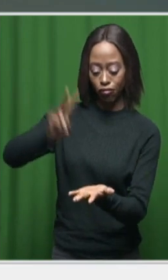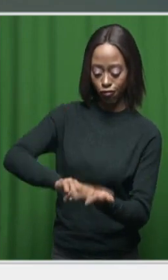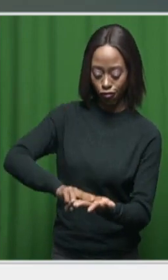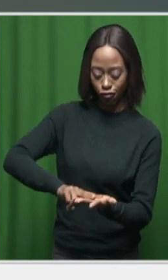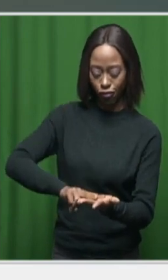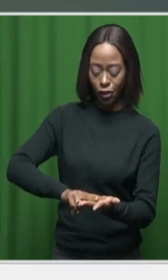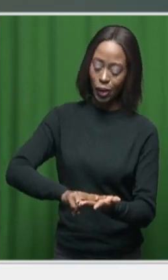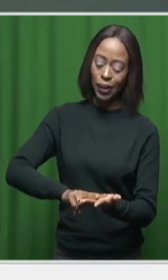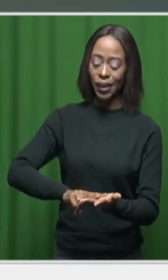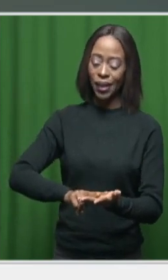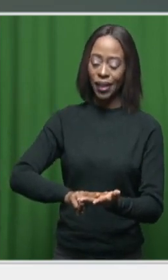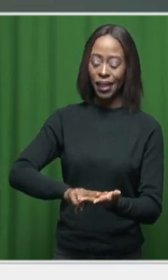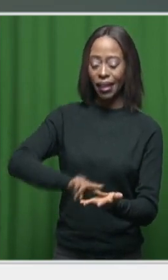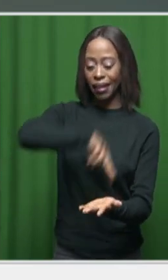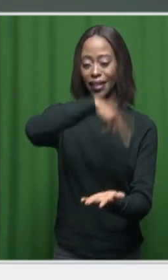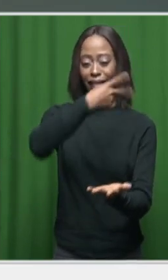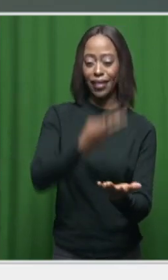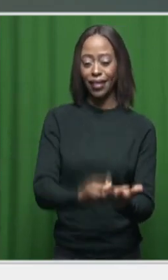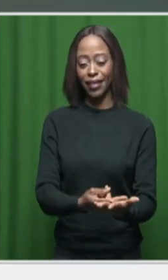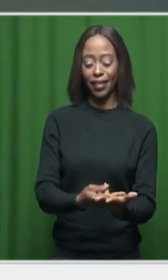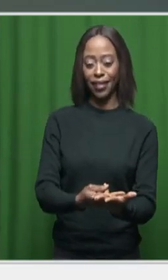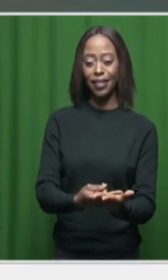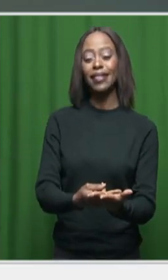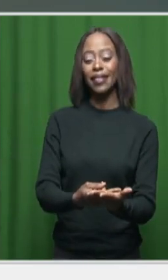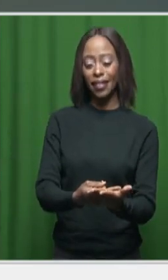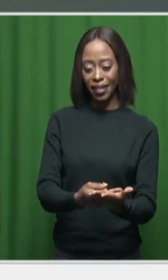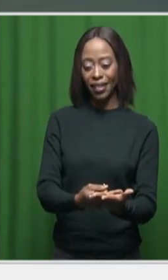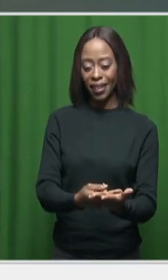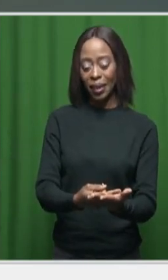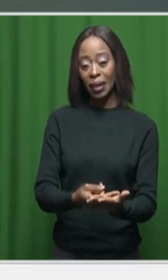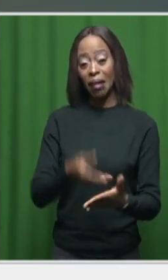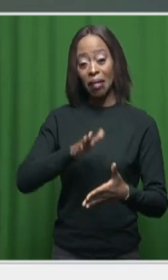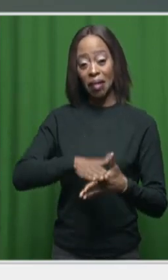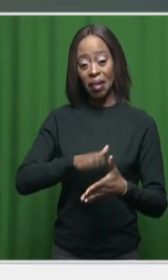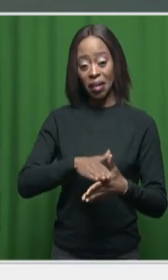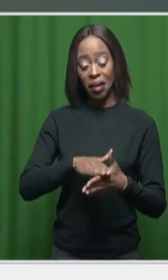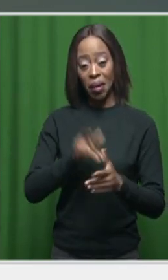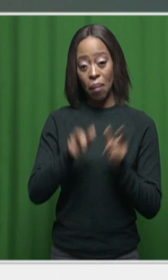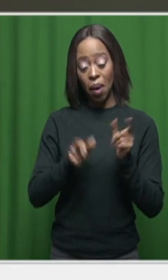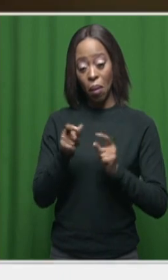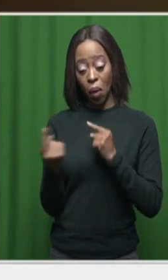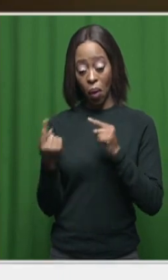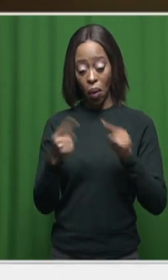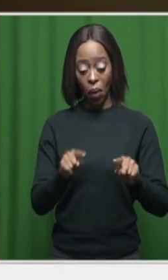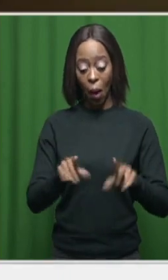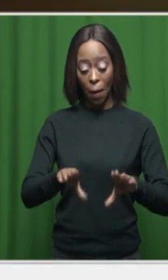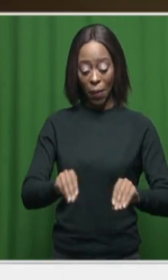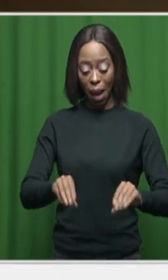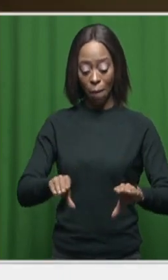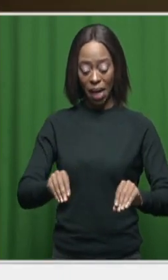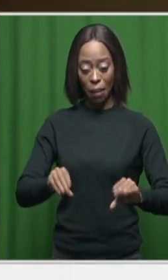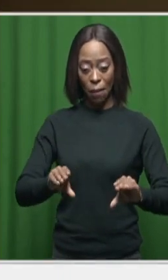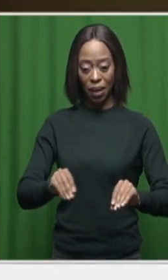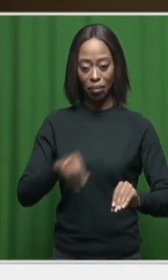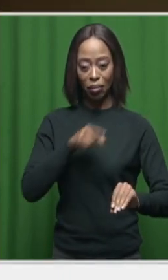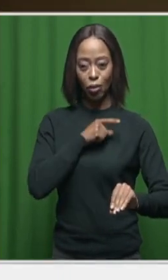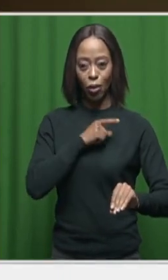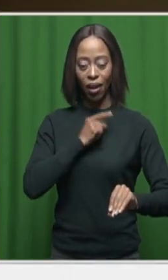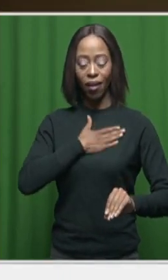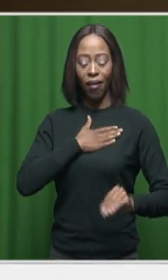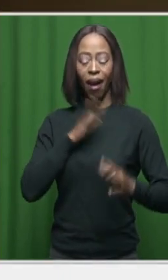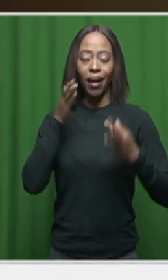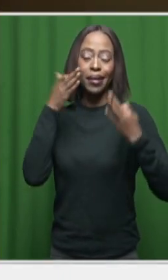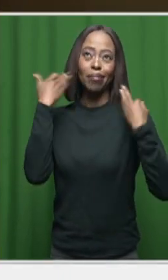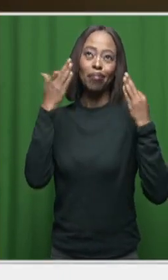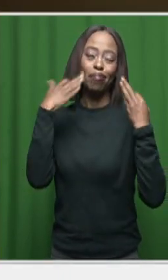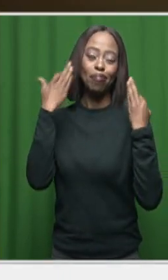stomach. After that, you turn around, you face up. So the reason why people came here for massage is because they want to feel